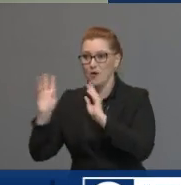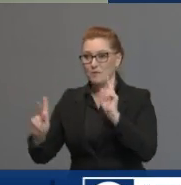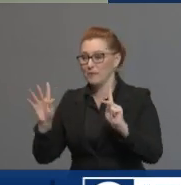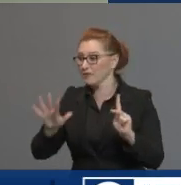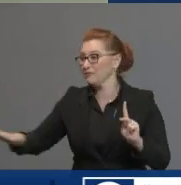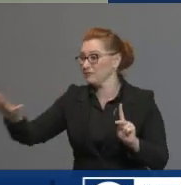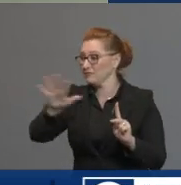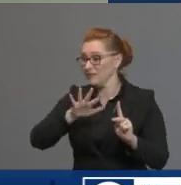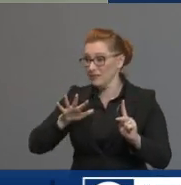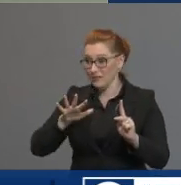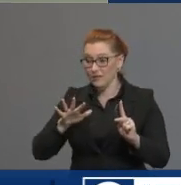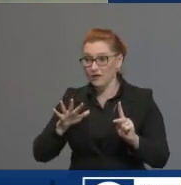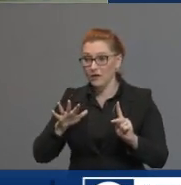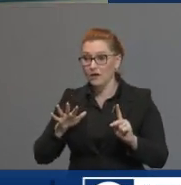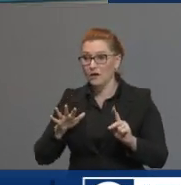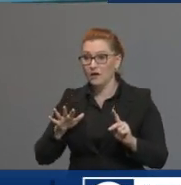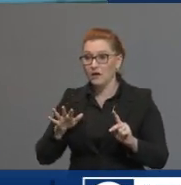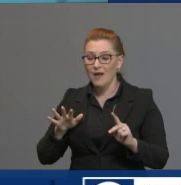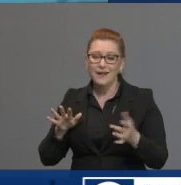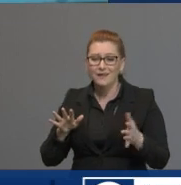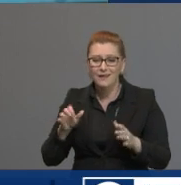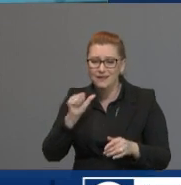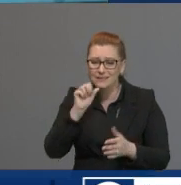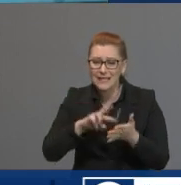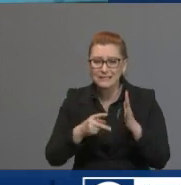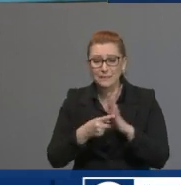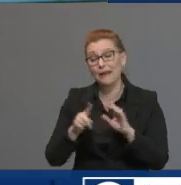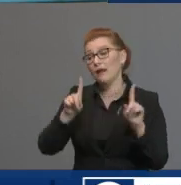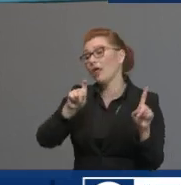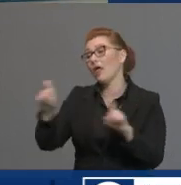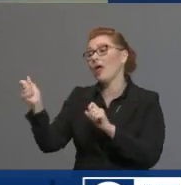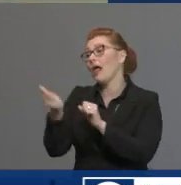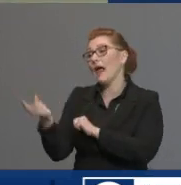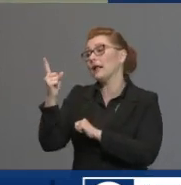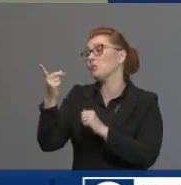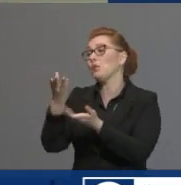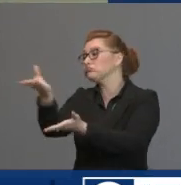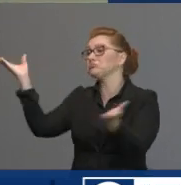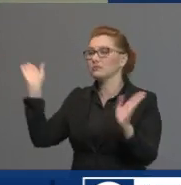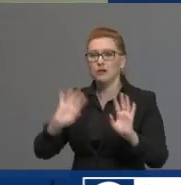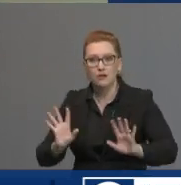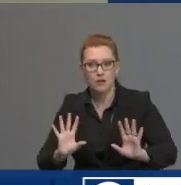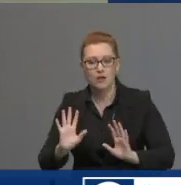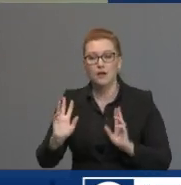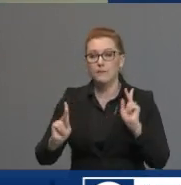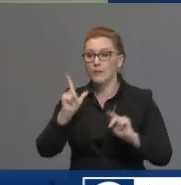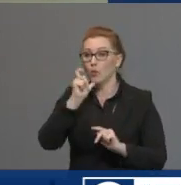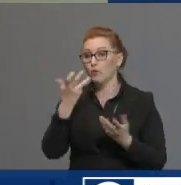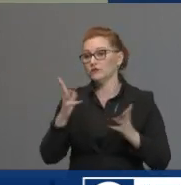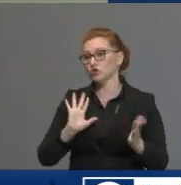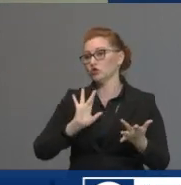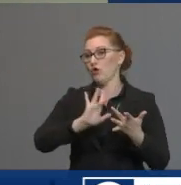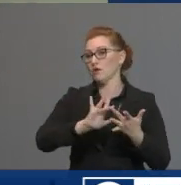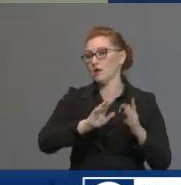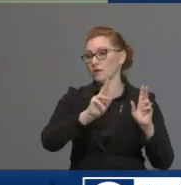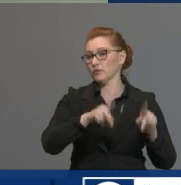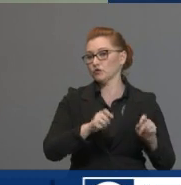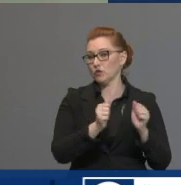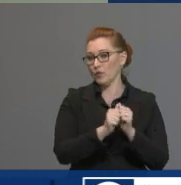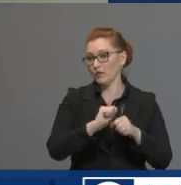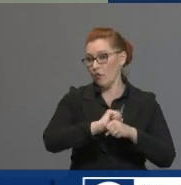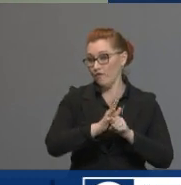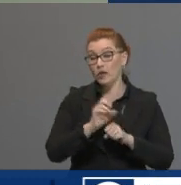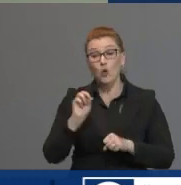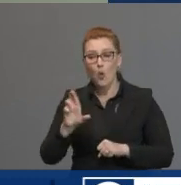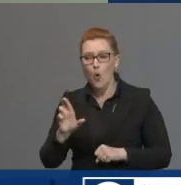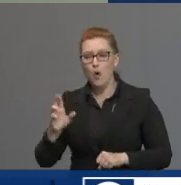wasn't expanded to anyone who wanted it willy-nilly. It was people that had been around COVID-19 or believed